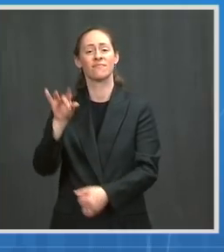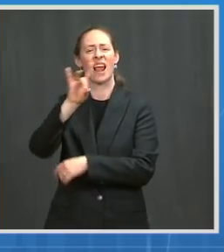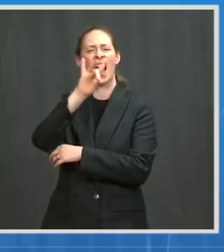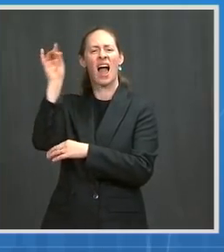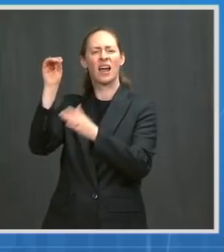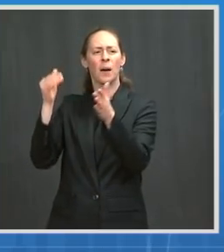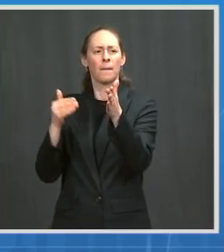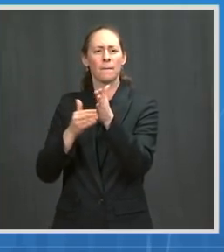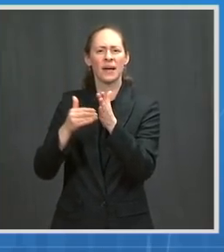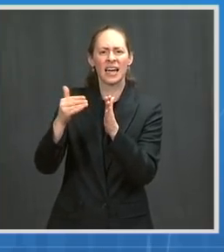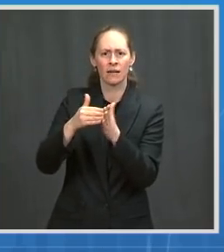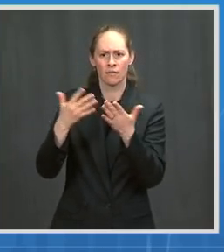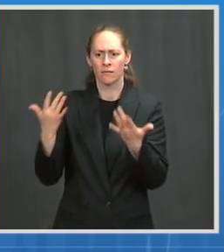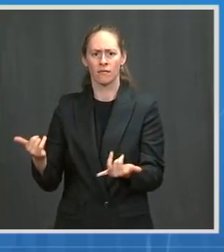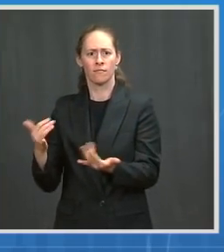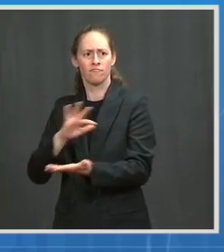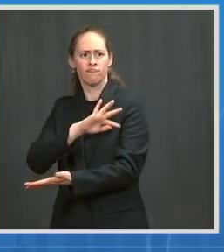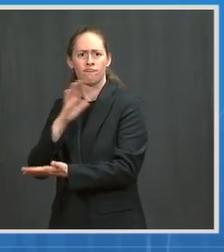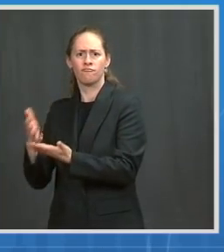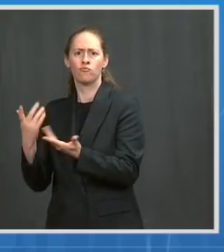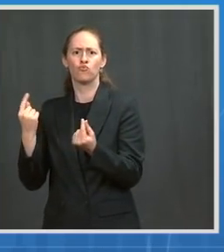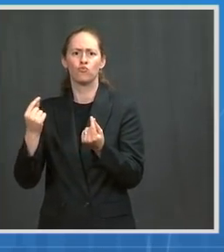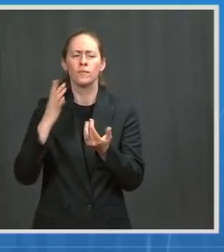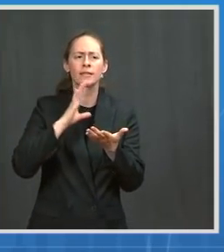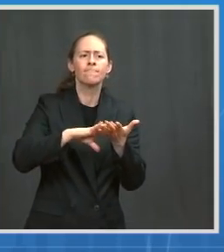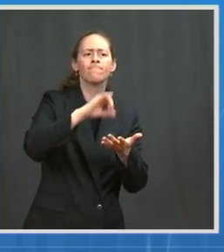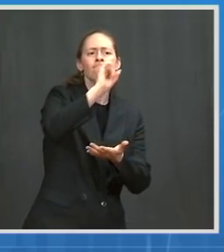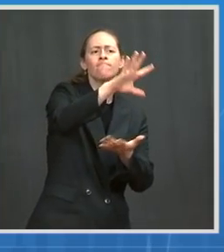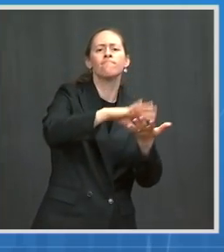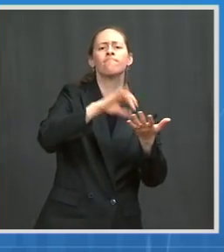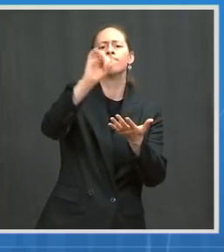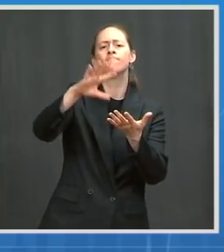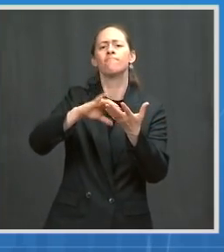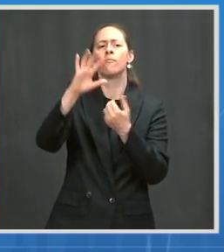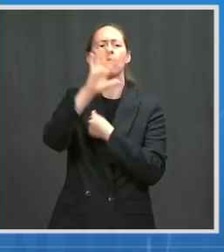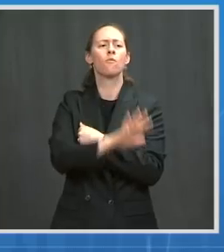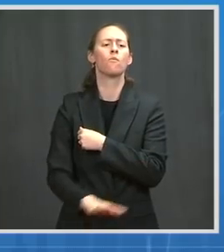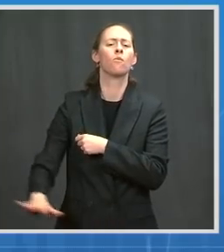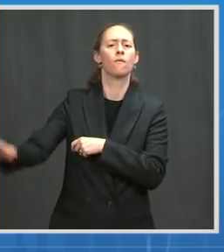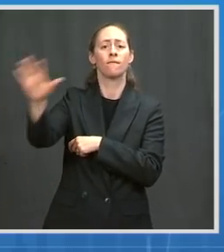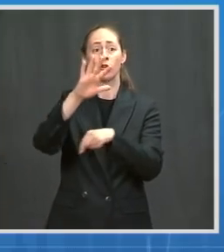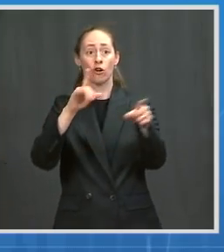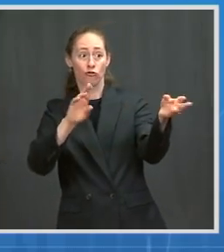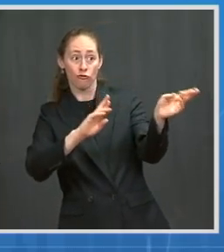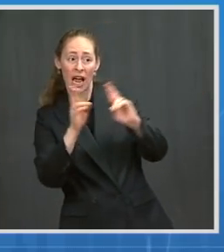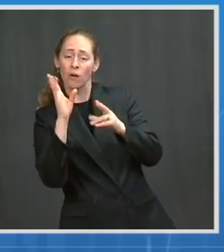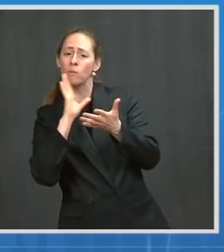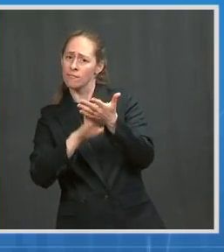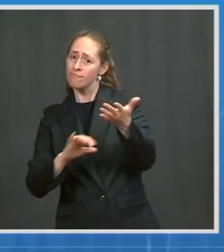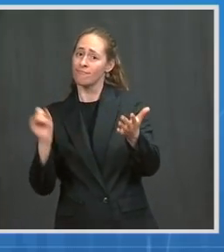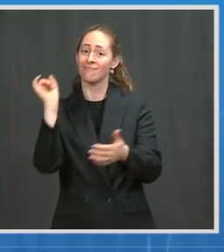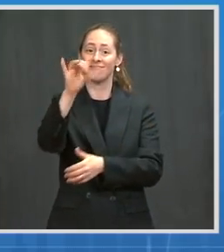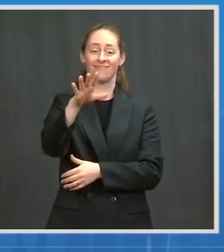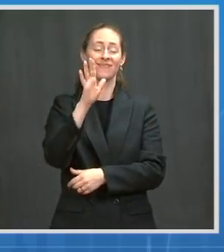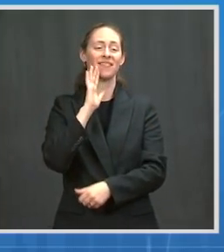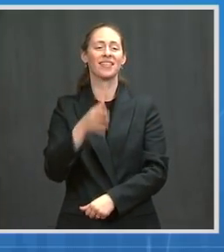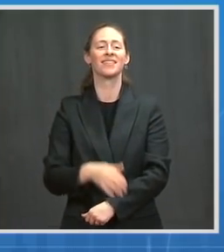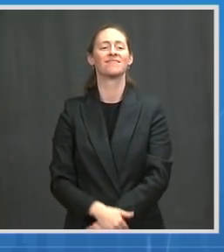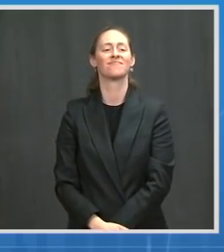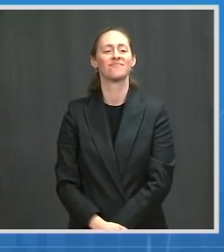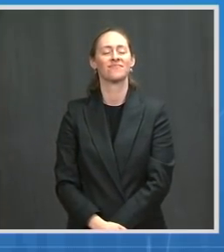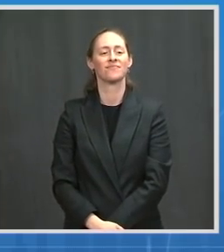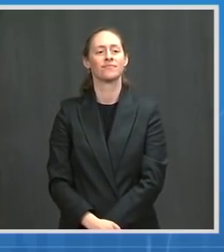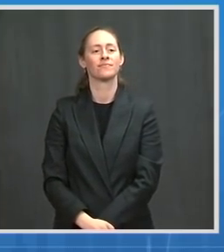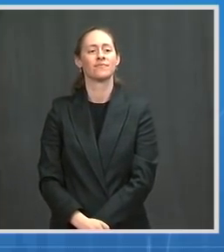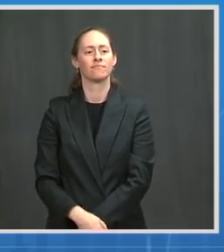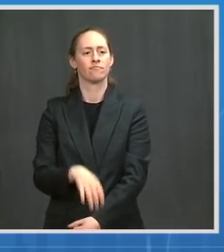days, with shipments going out as soon as countries are ready to receive the doses. So in total, we've already